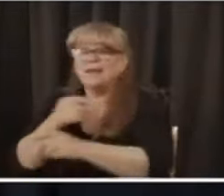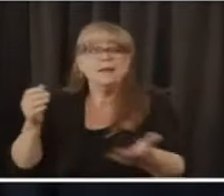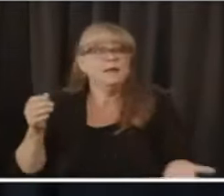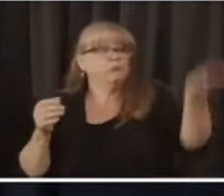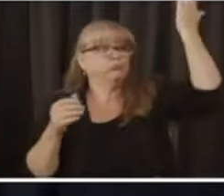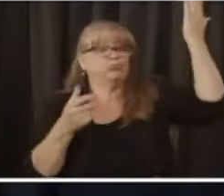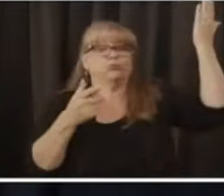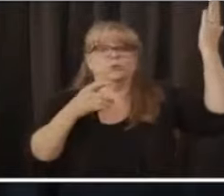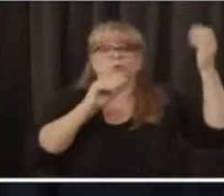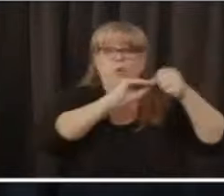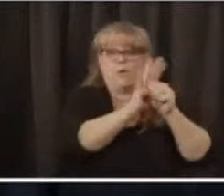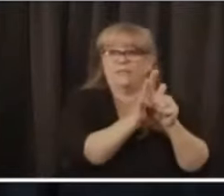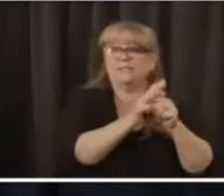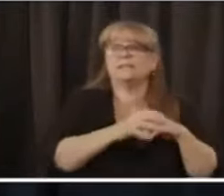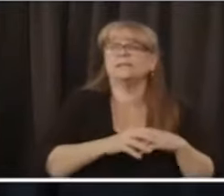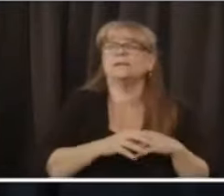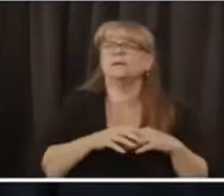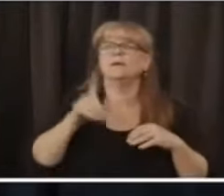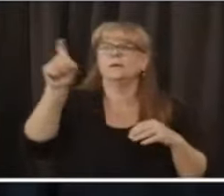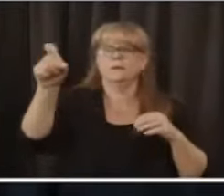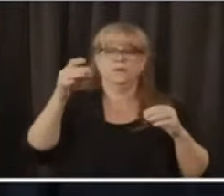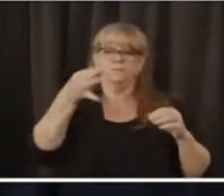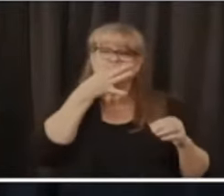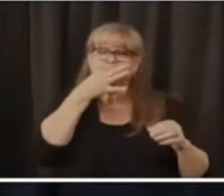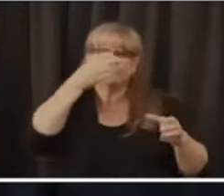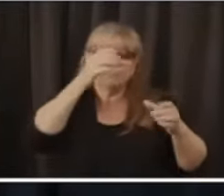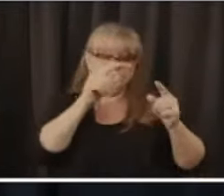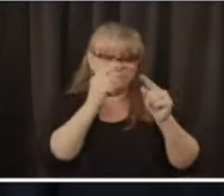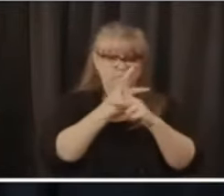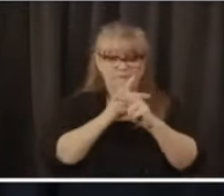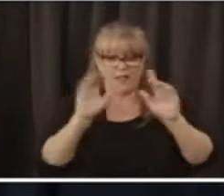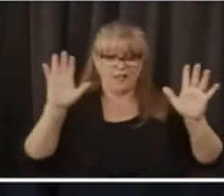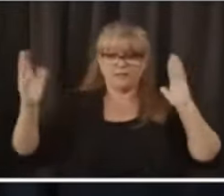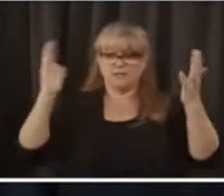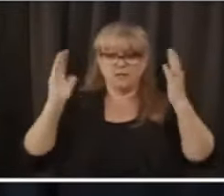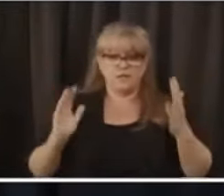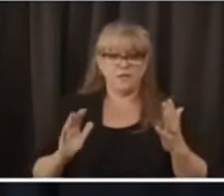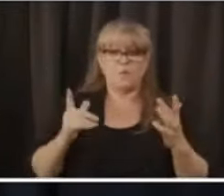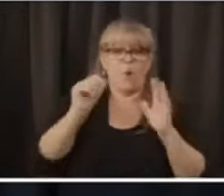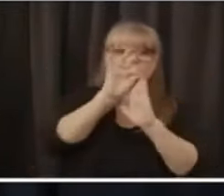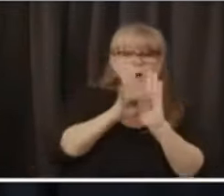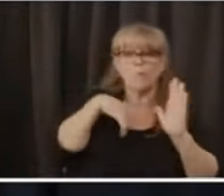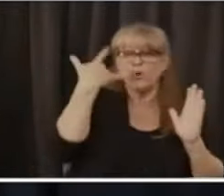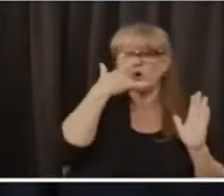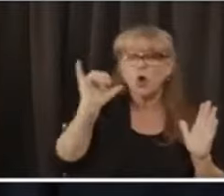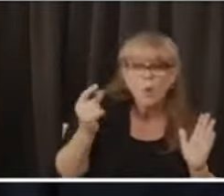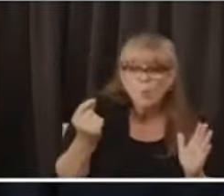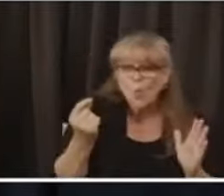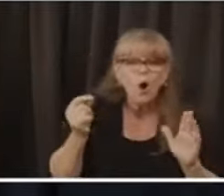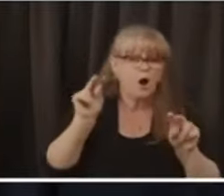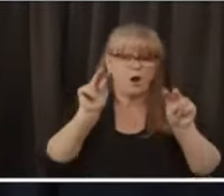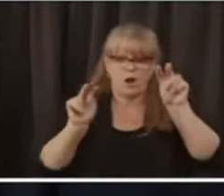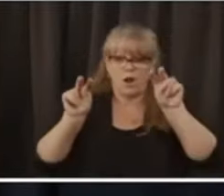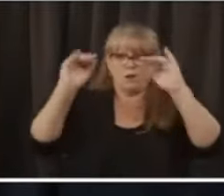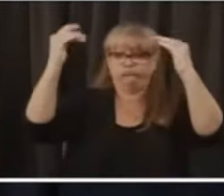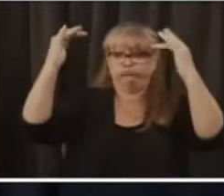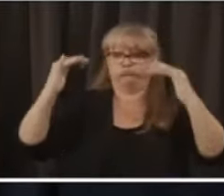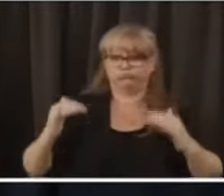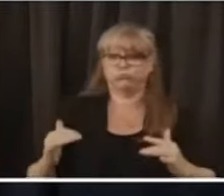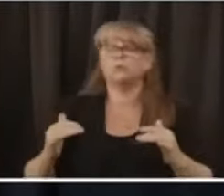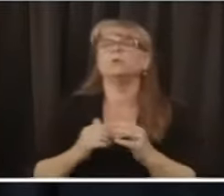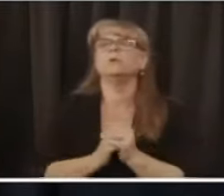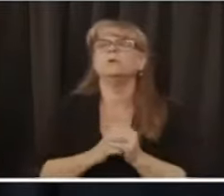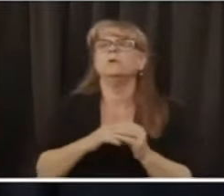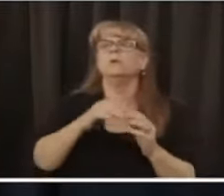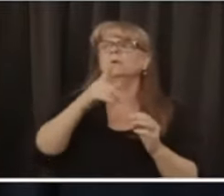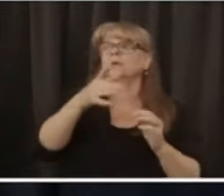does that in a very mathematical way using a mathematical function called a correlation coefficient, which shows the likelihood that these